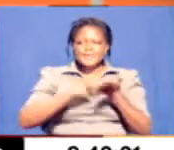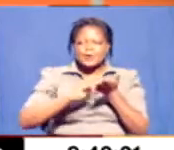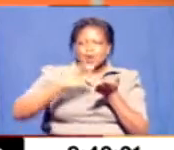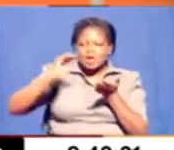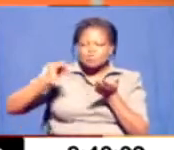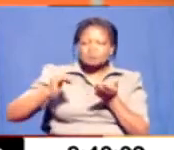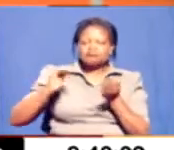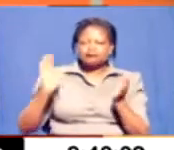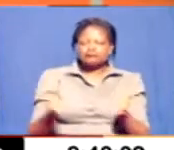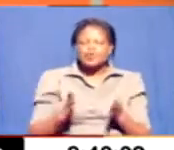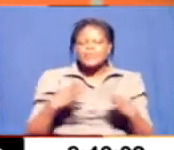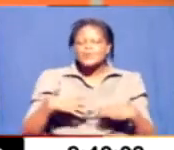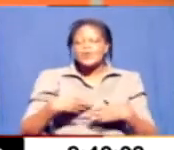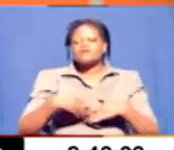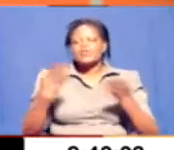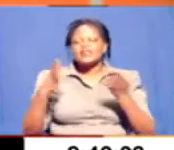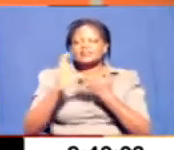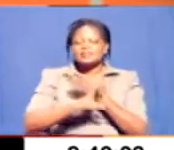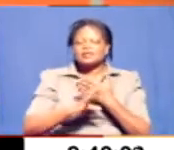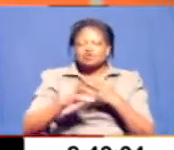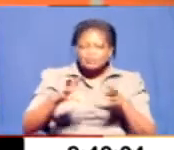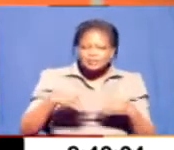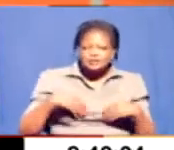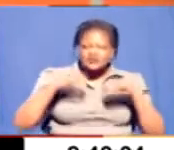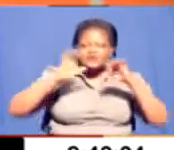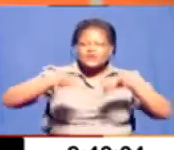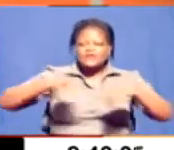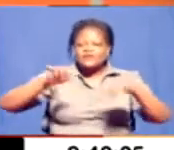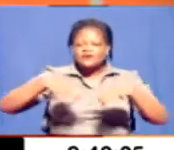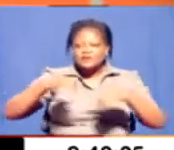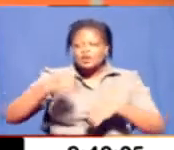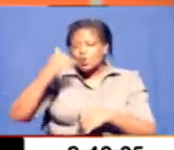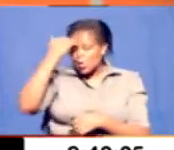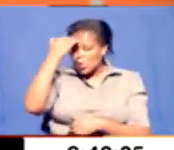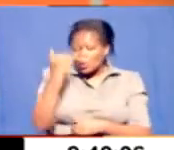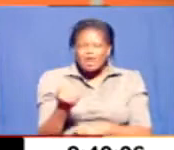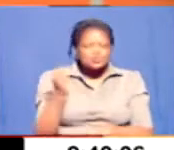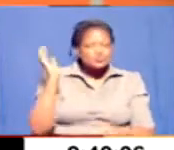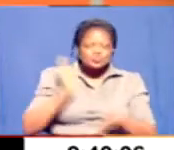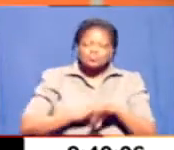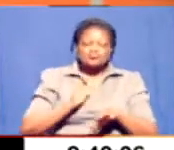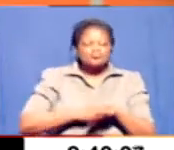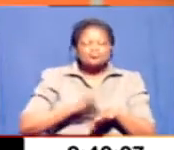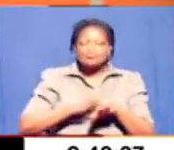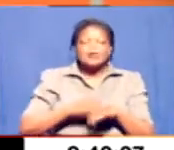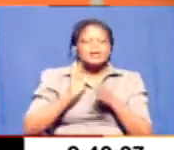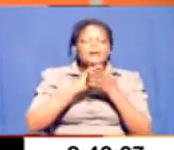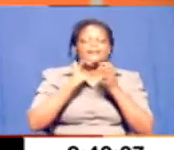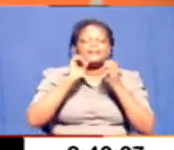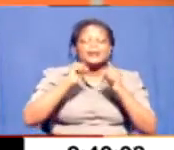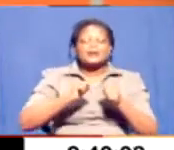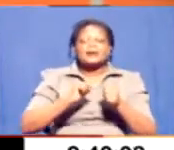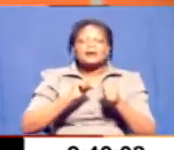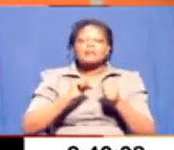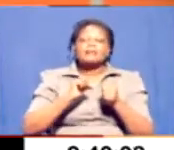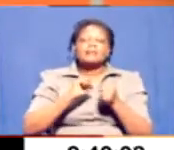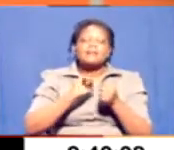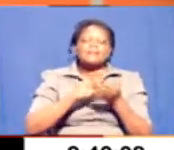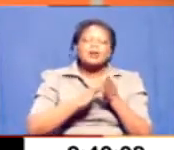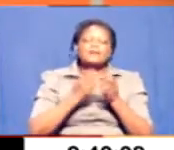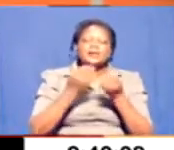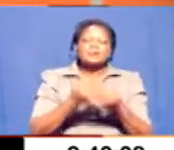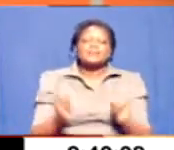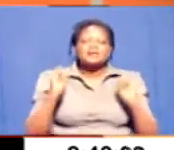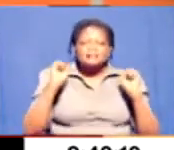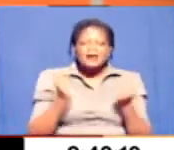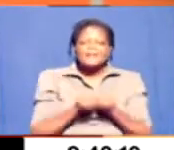their counterparts around the country to embrace farming as a means of self-reliance and economy empowerment. This comes at a time